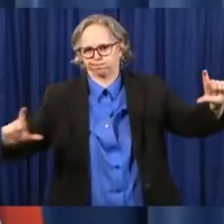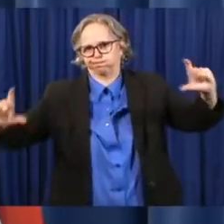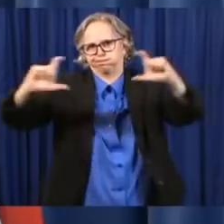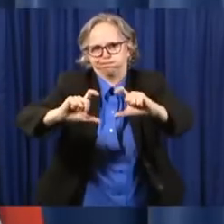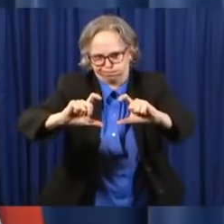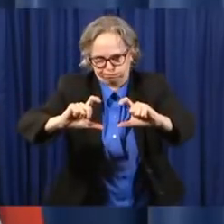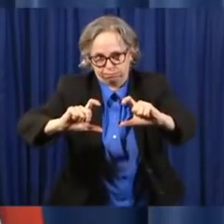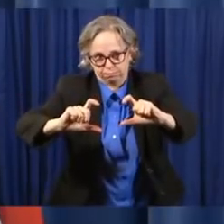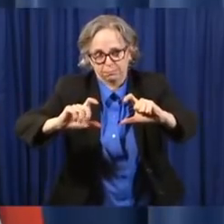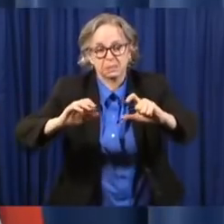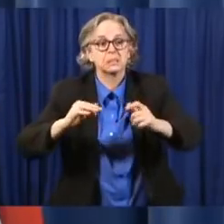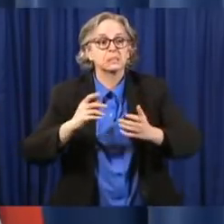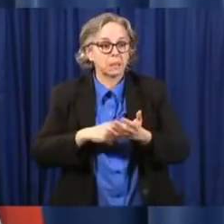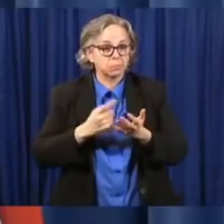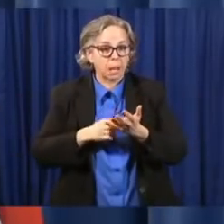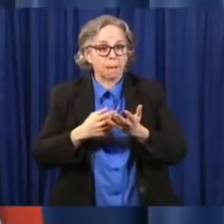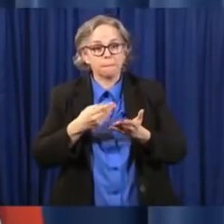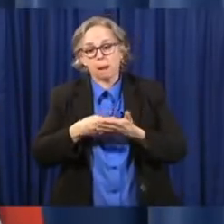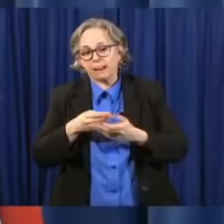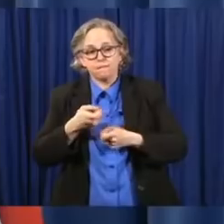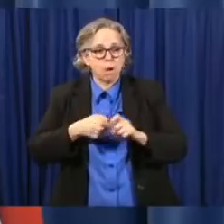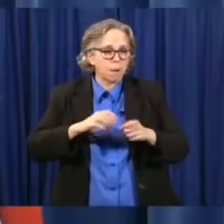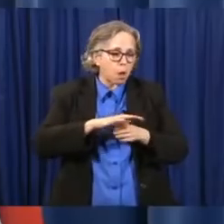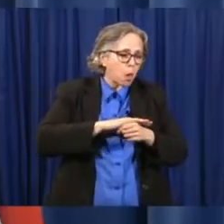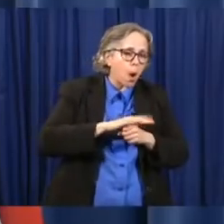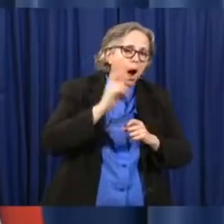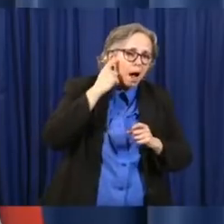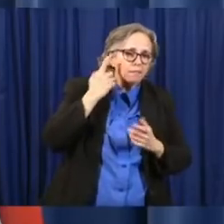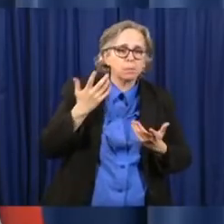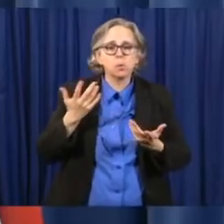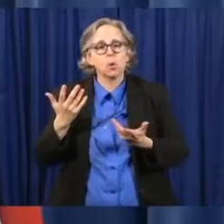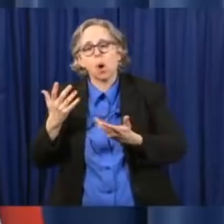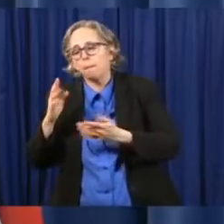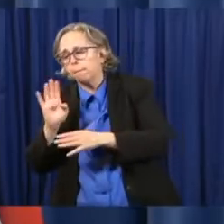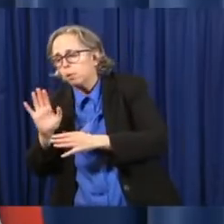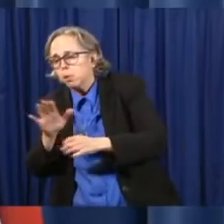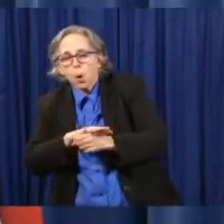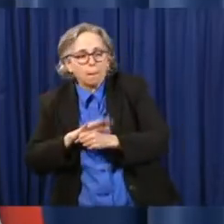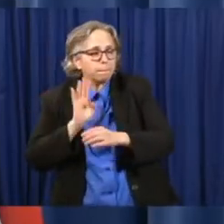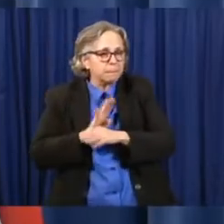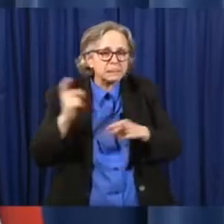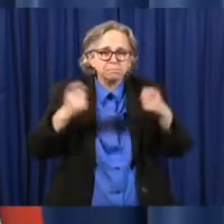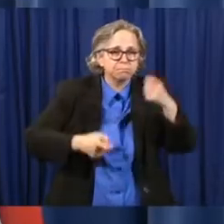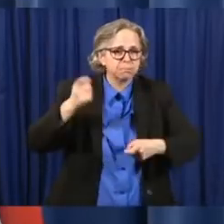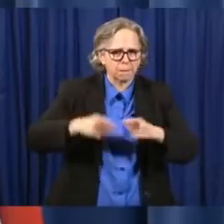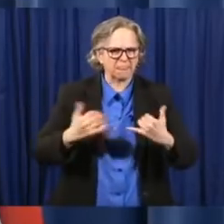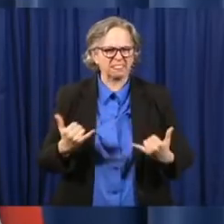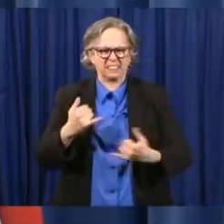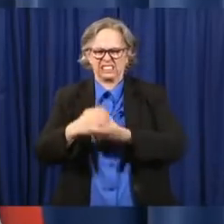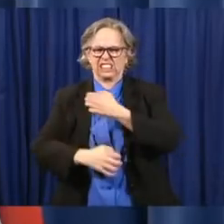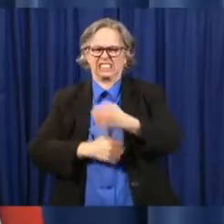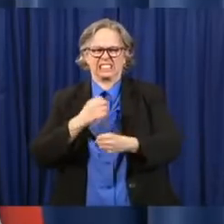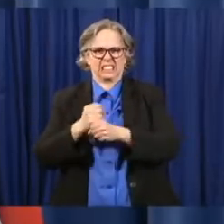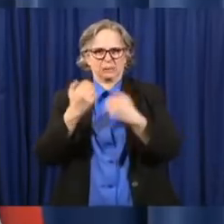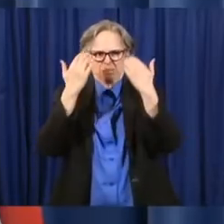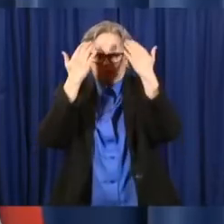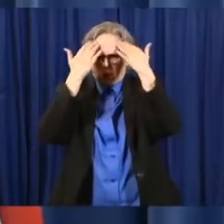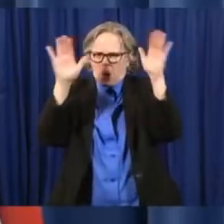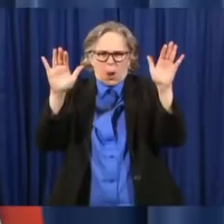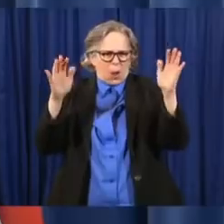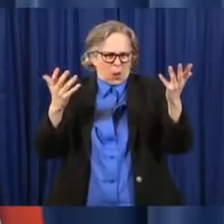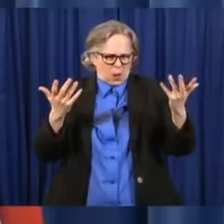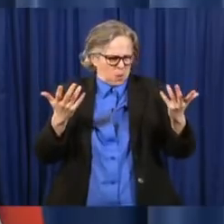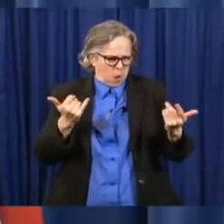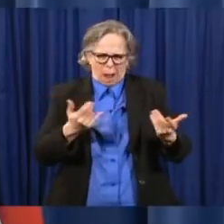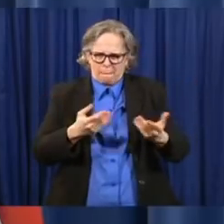or local businesses. But this year, we know that COVID-19 has put a strain on local budgets and businesses' bottom lines. And